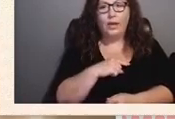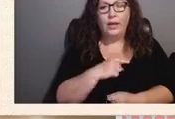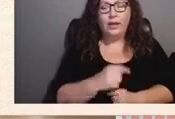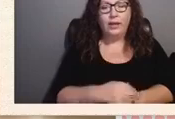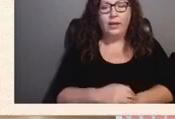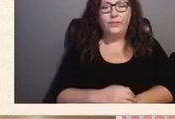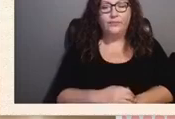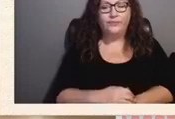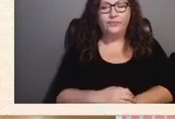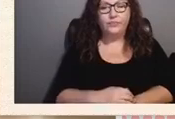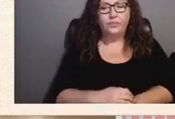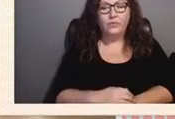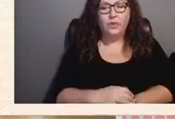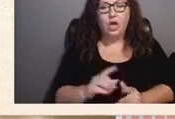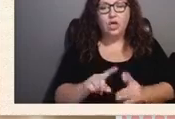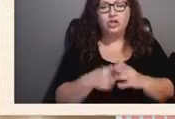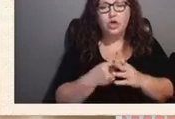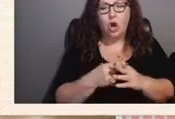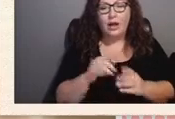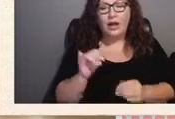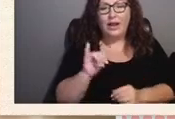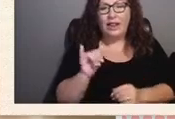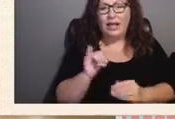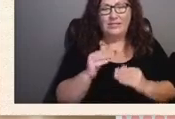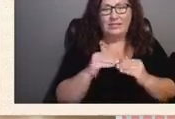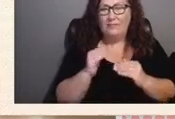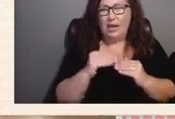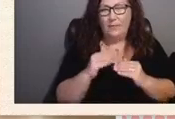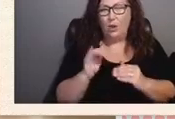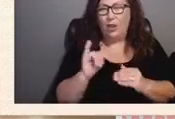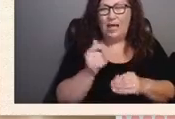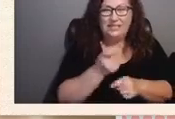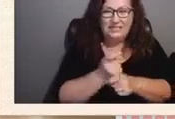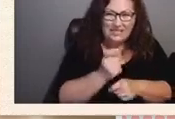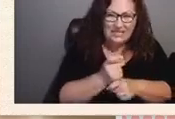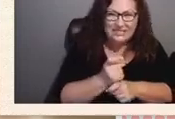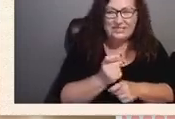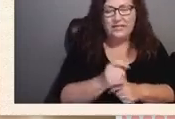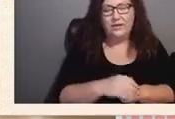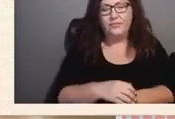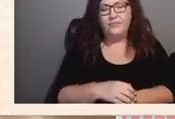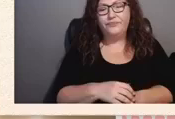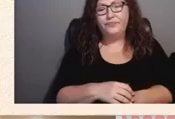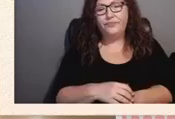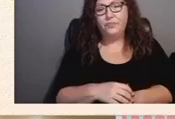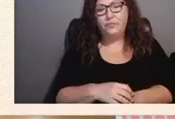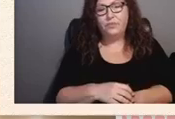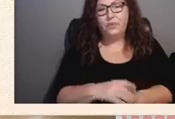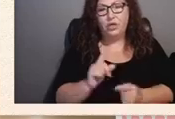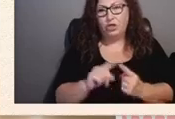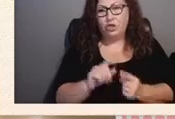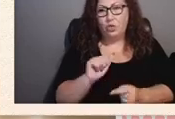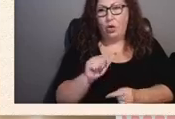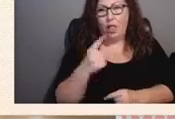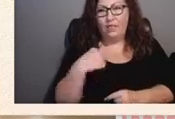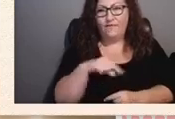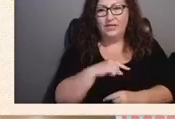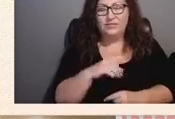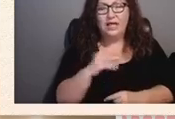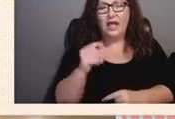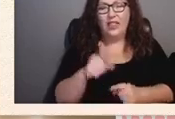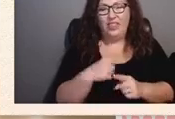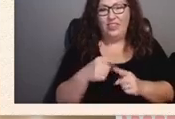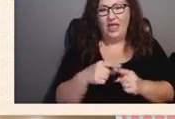it started off like as minimal, just like teasing here and there towards all of us, and then it just got more